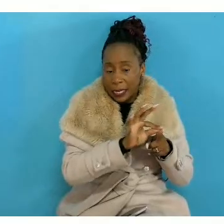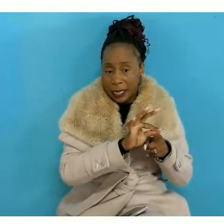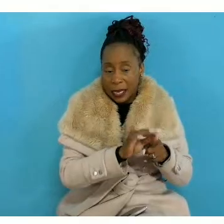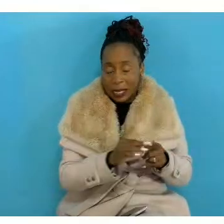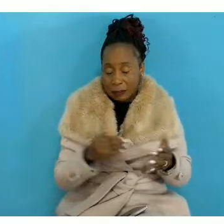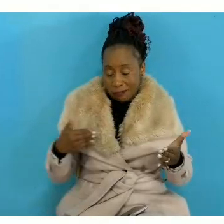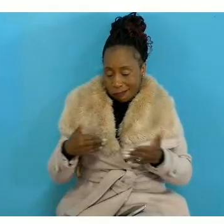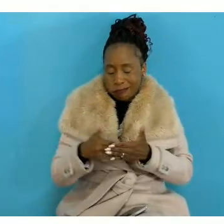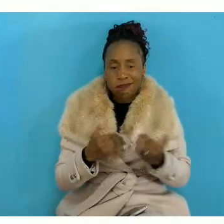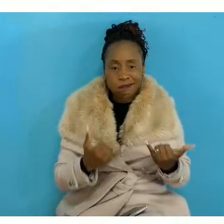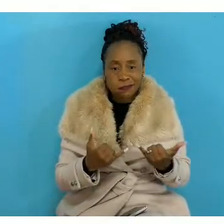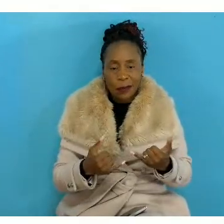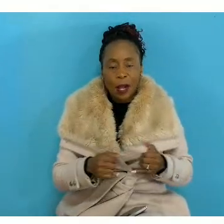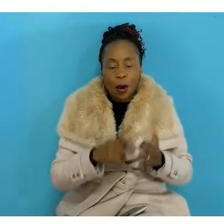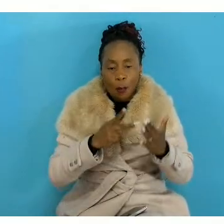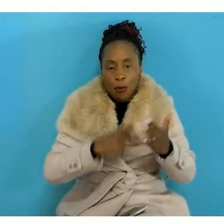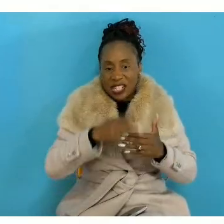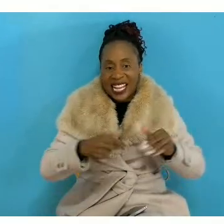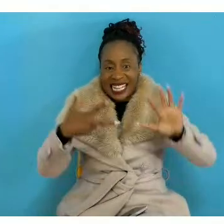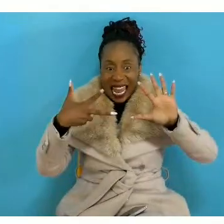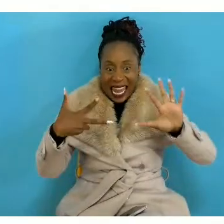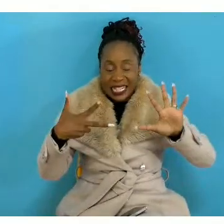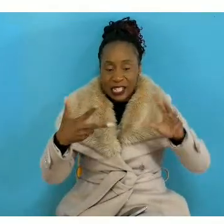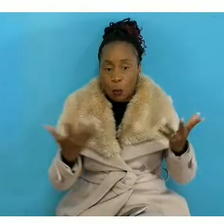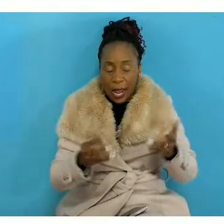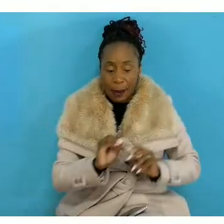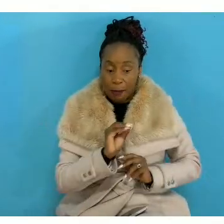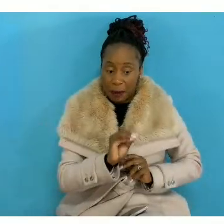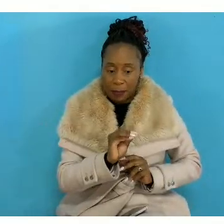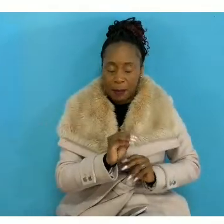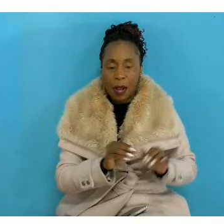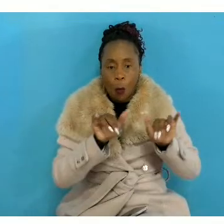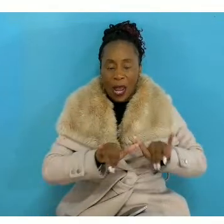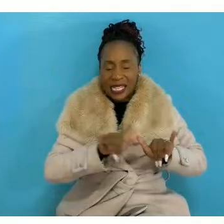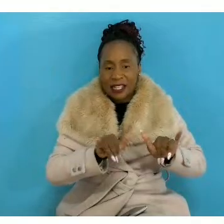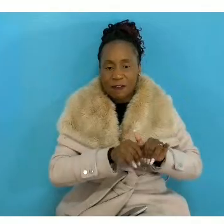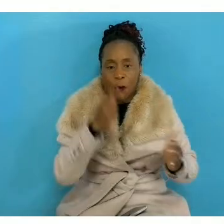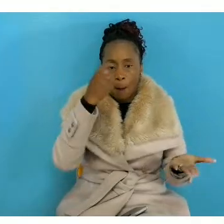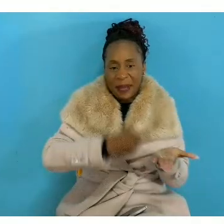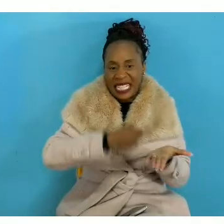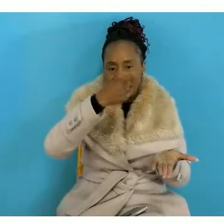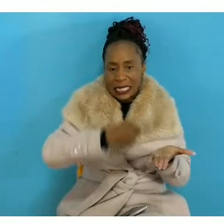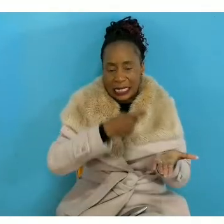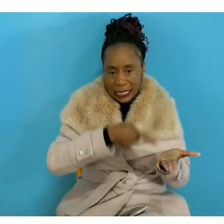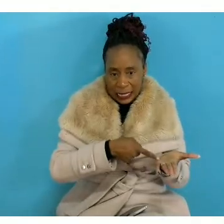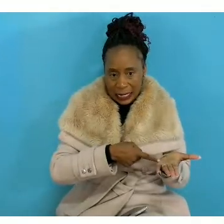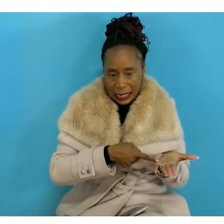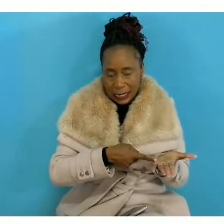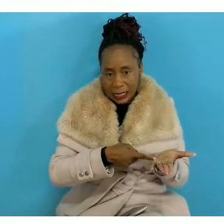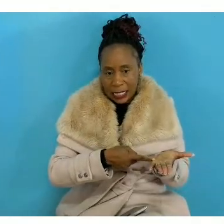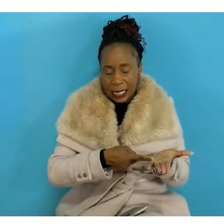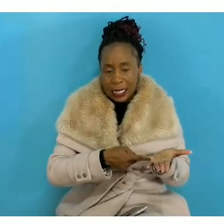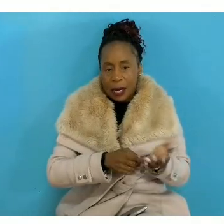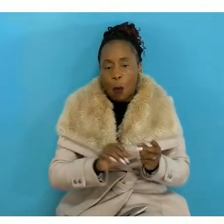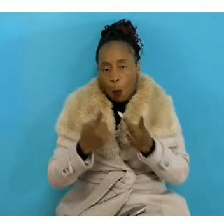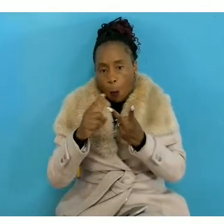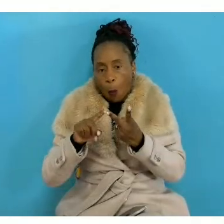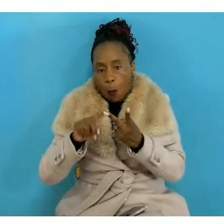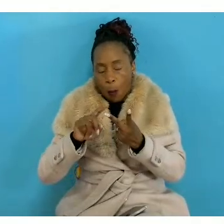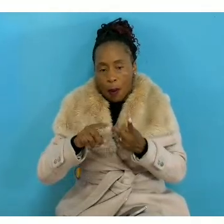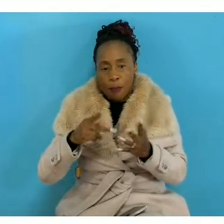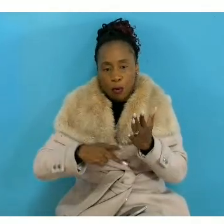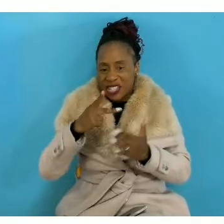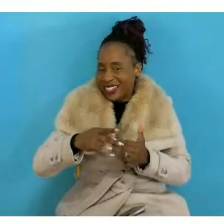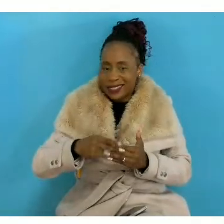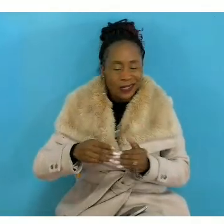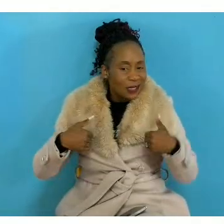8 projects are at the bid specification committee stage, and 1 project has not